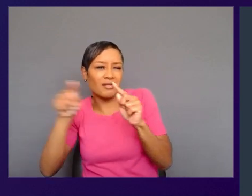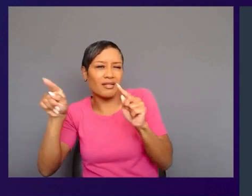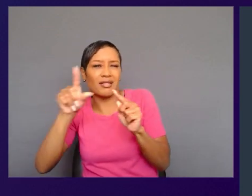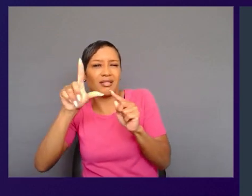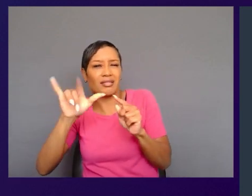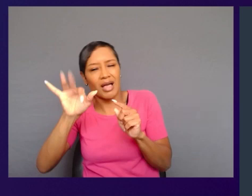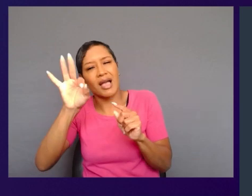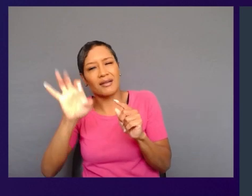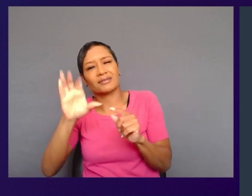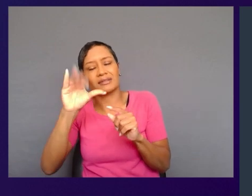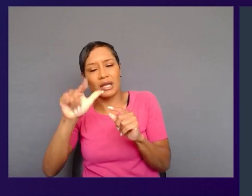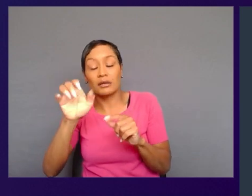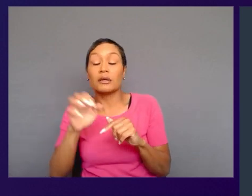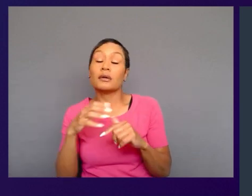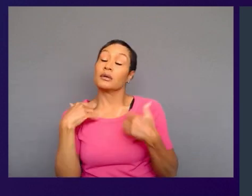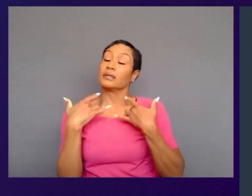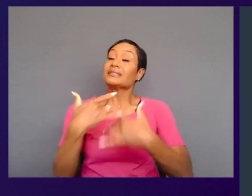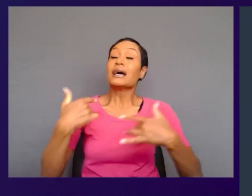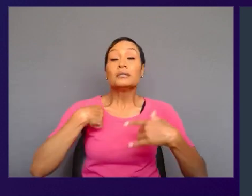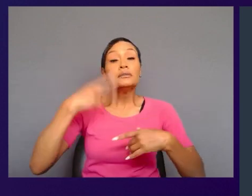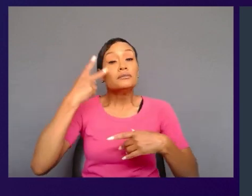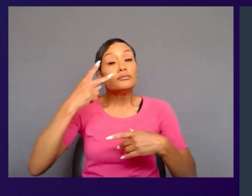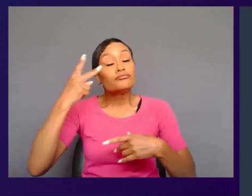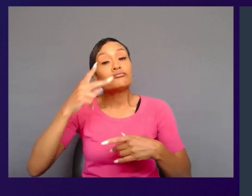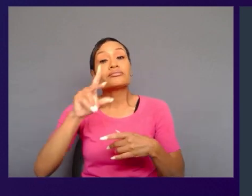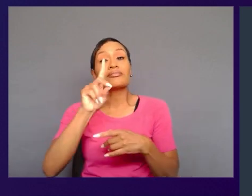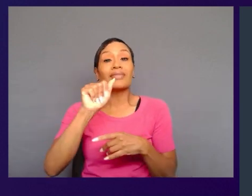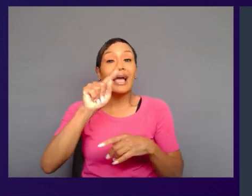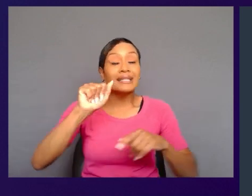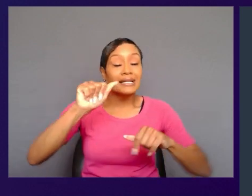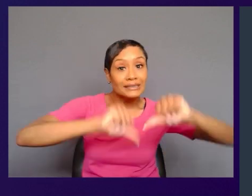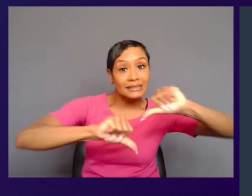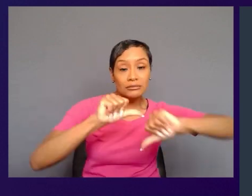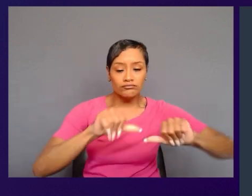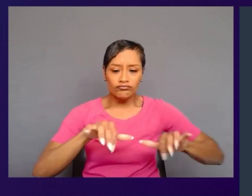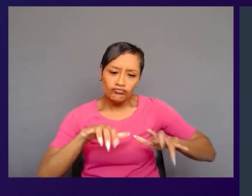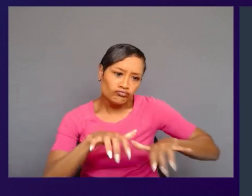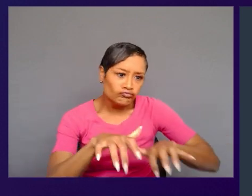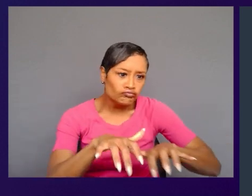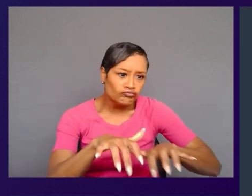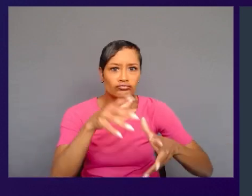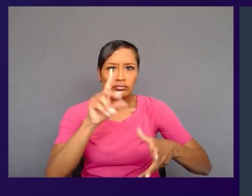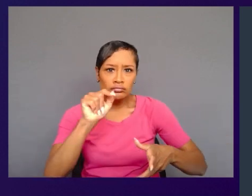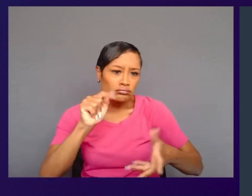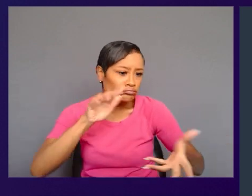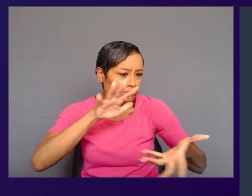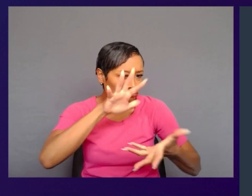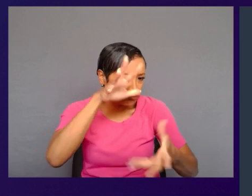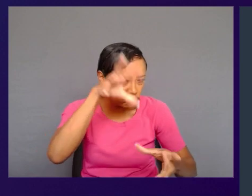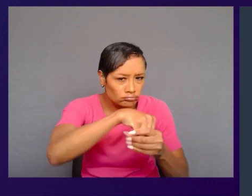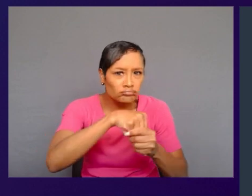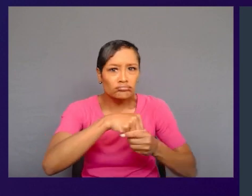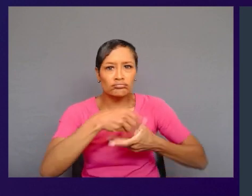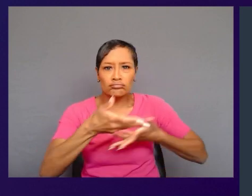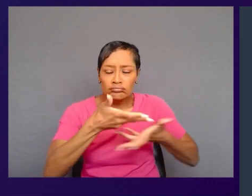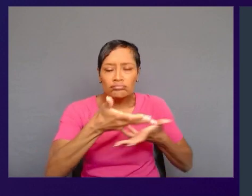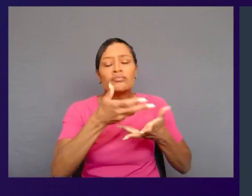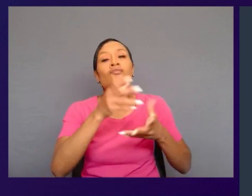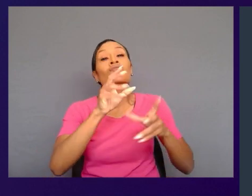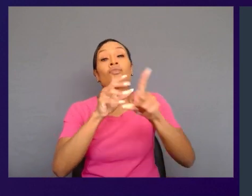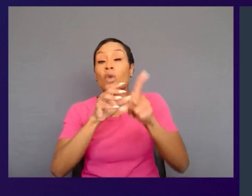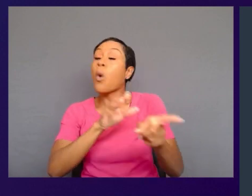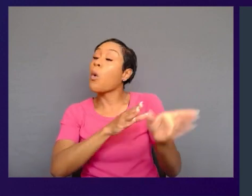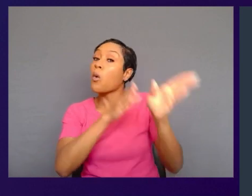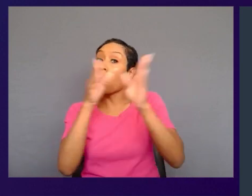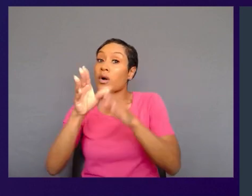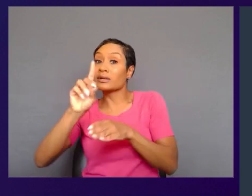most commonly what we see is that data scientists who are hands-on with the data in the building phase, or the data which